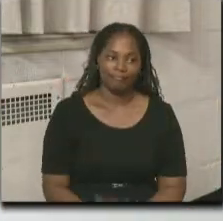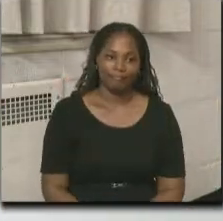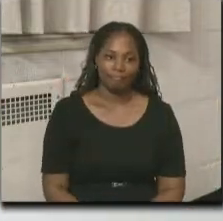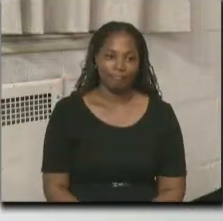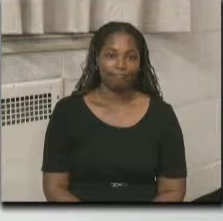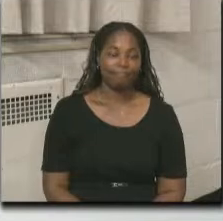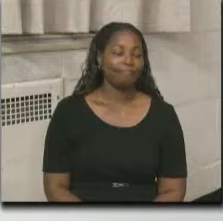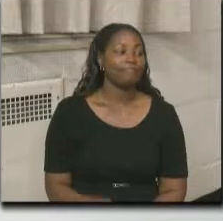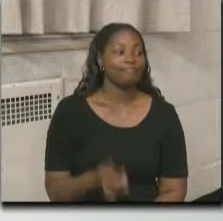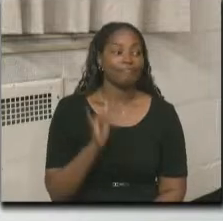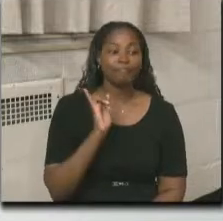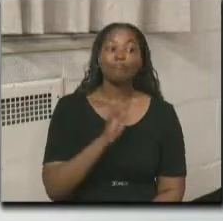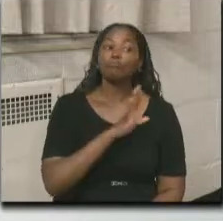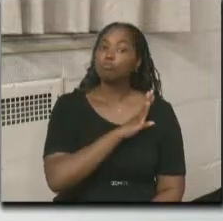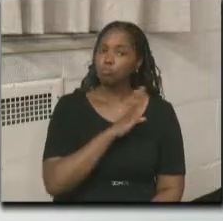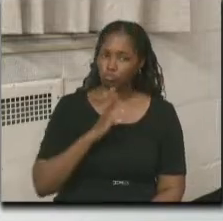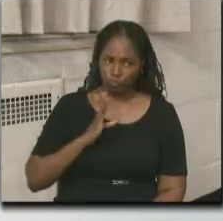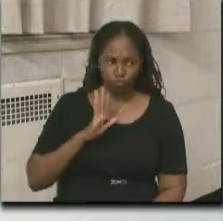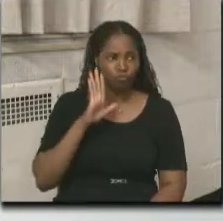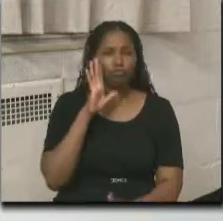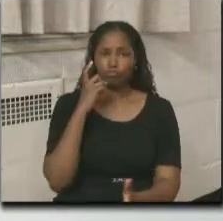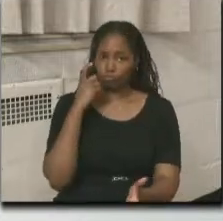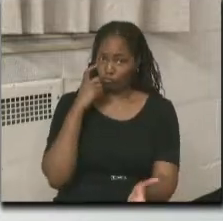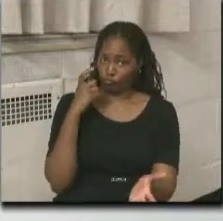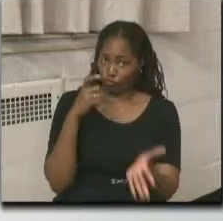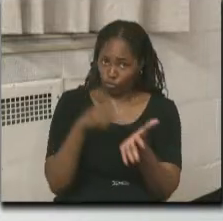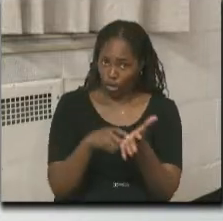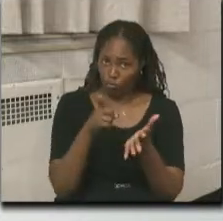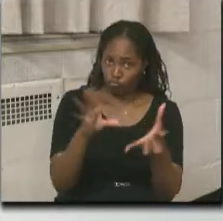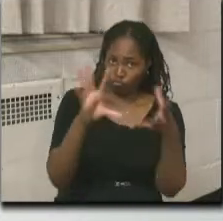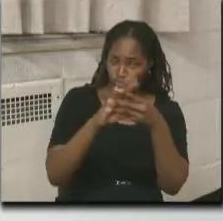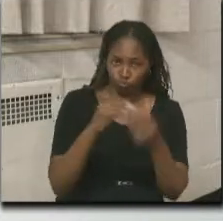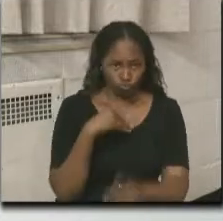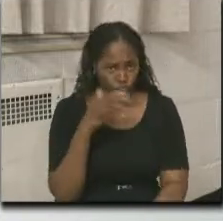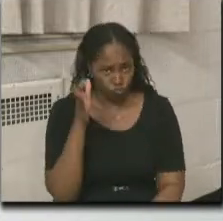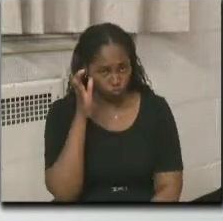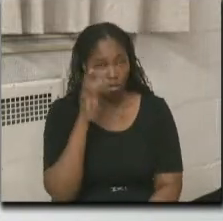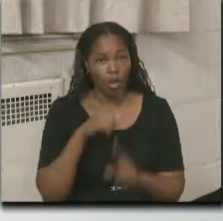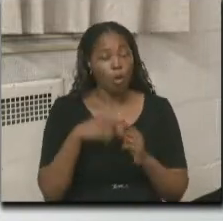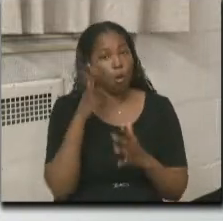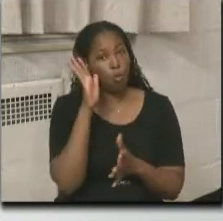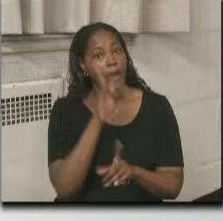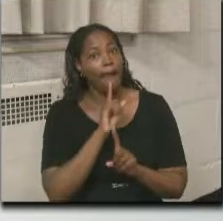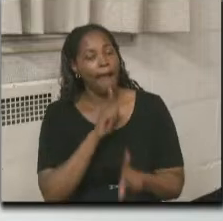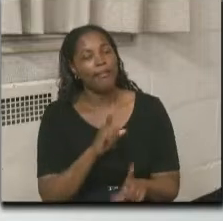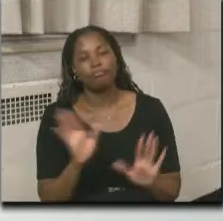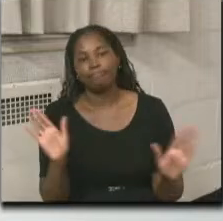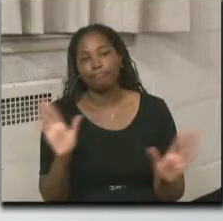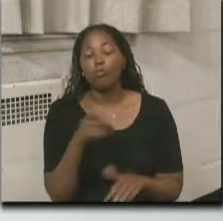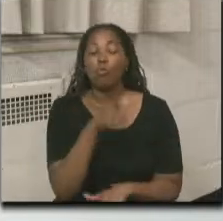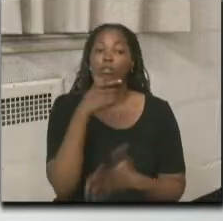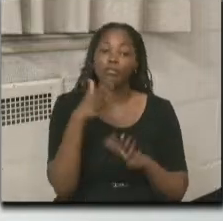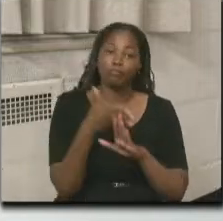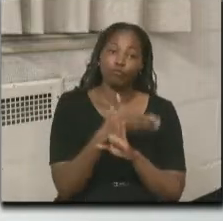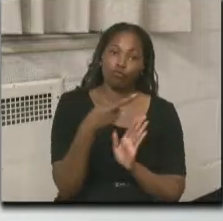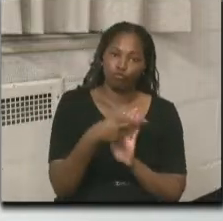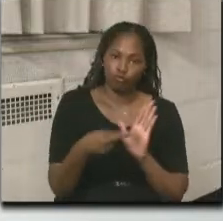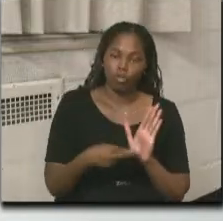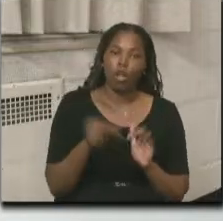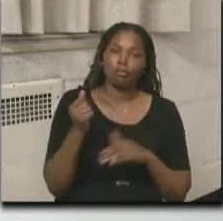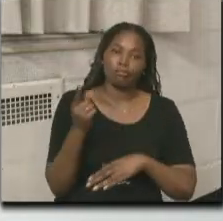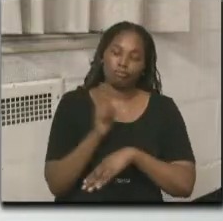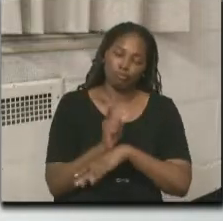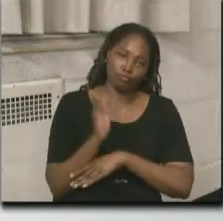The board will recognize your comments but will not address them. Registered speakers have 3 minutes to make their presentations and may